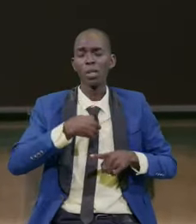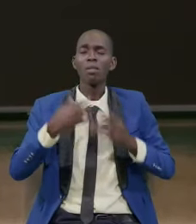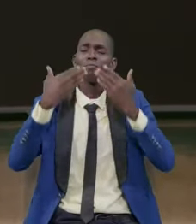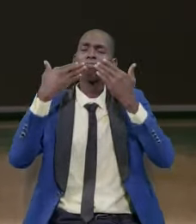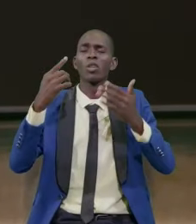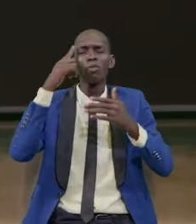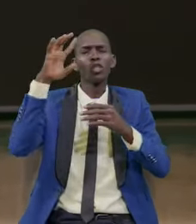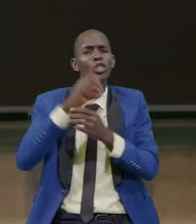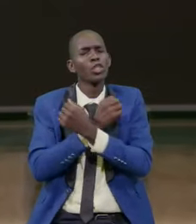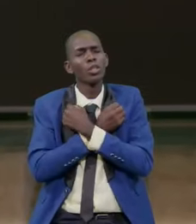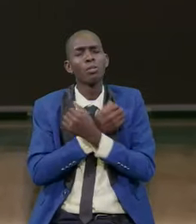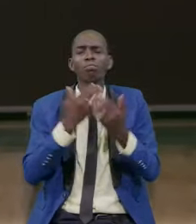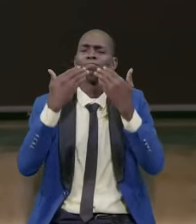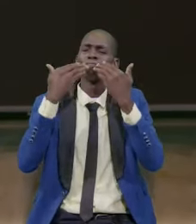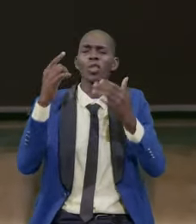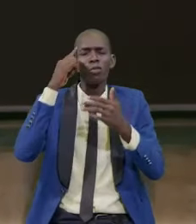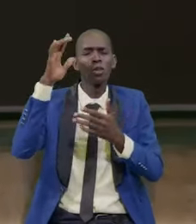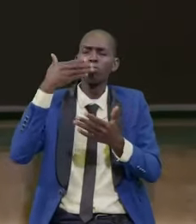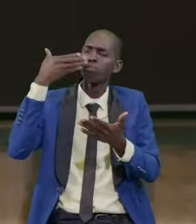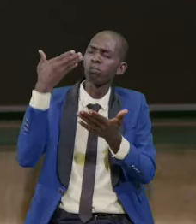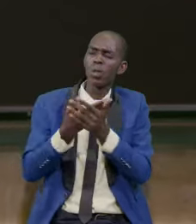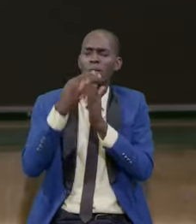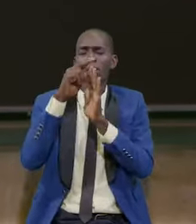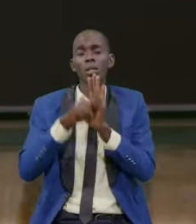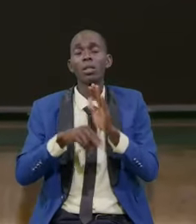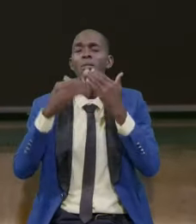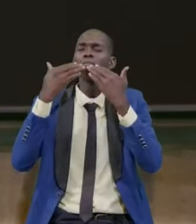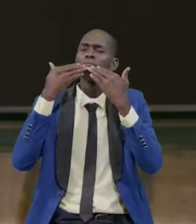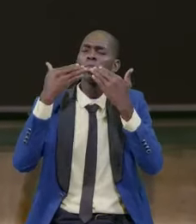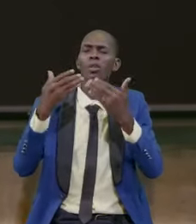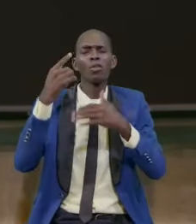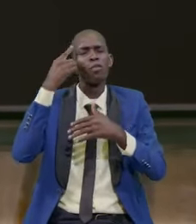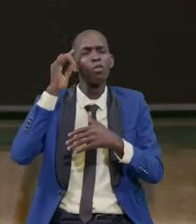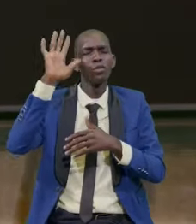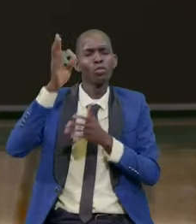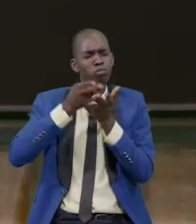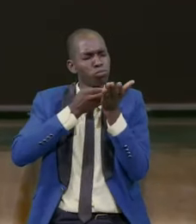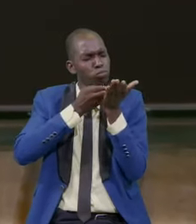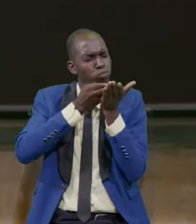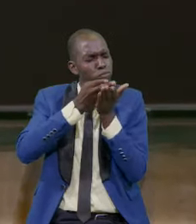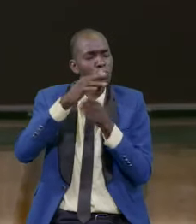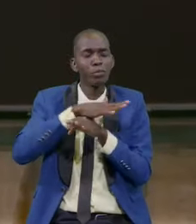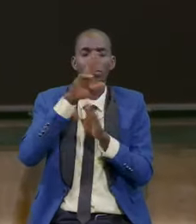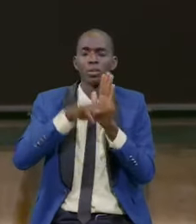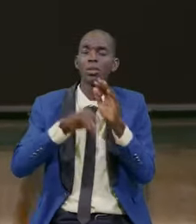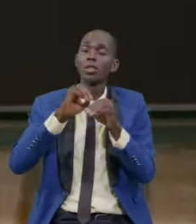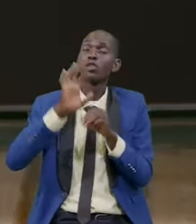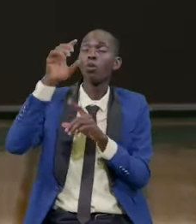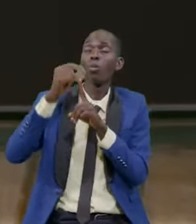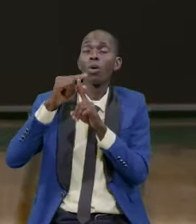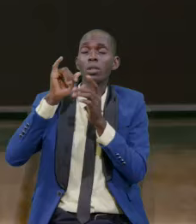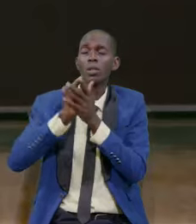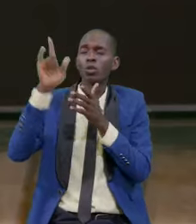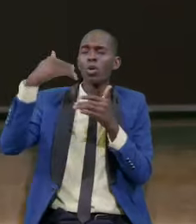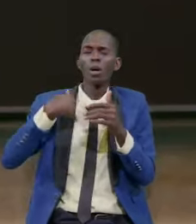love. Thank you for your goodness. Thank you for the sincerity of the word that you have not